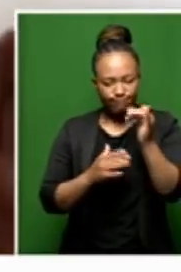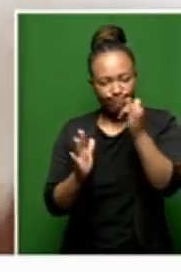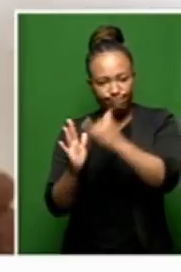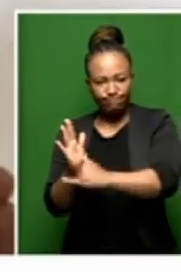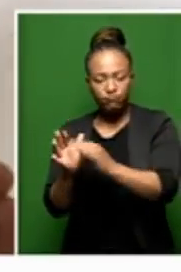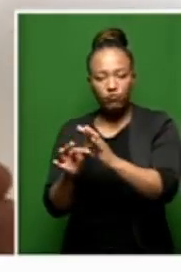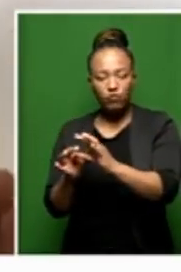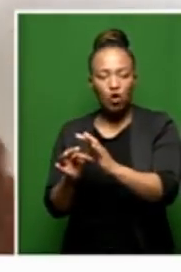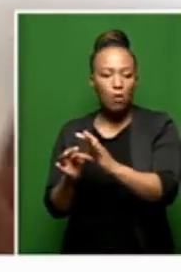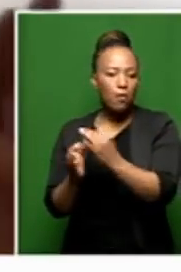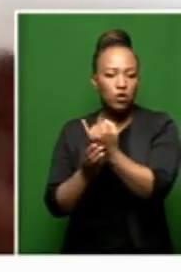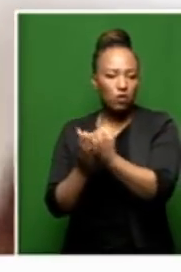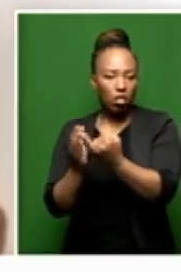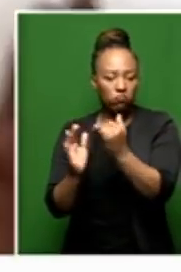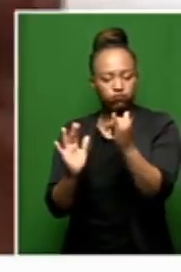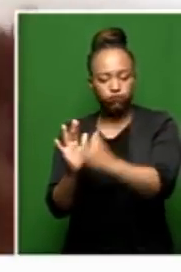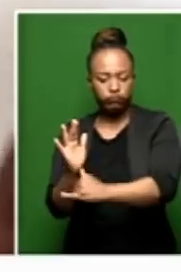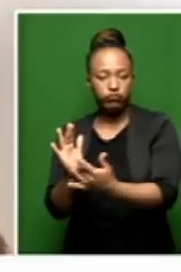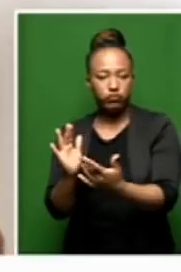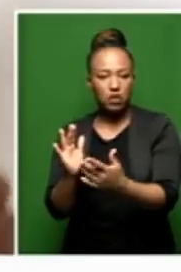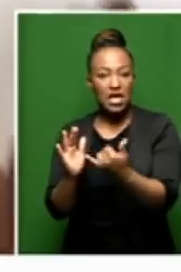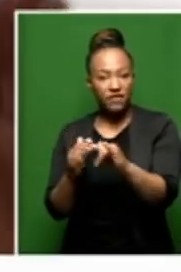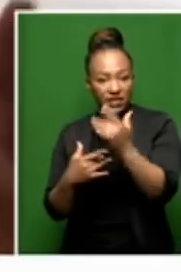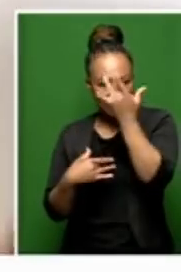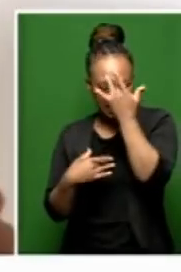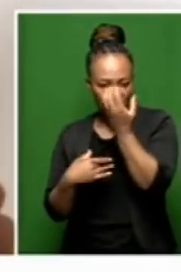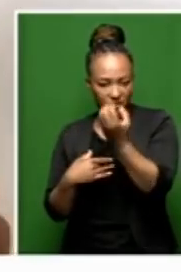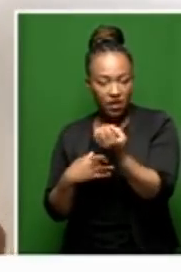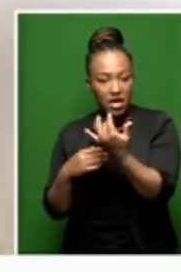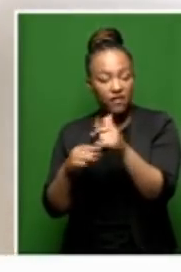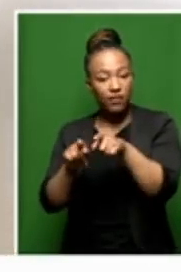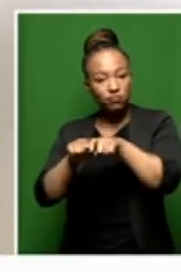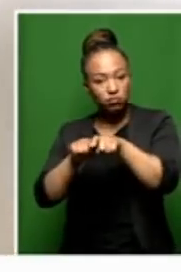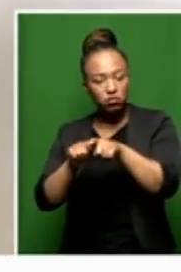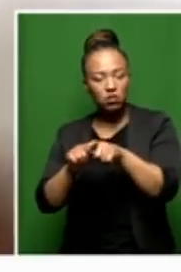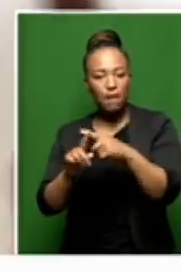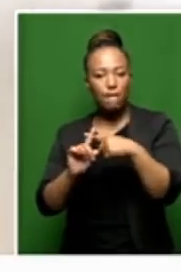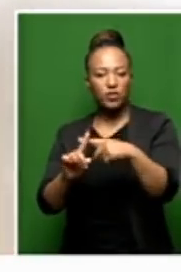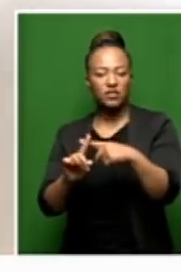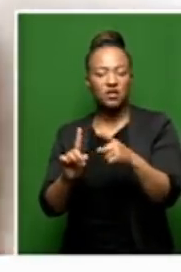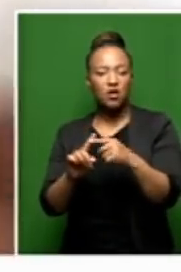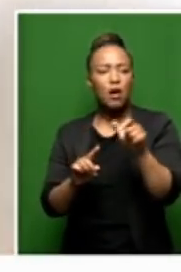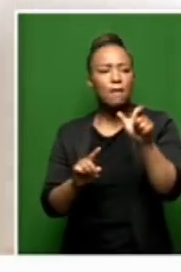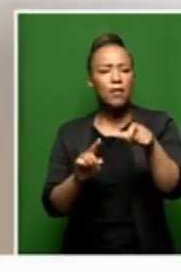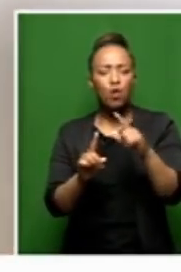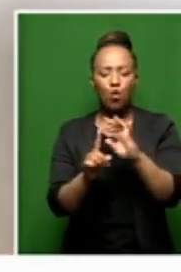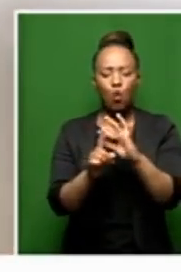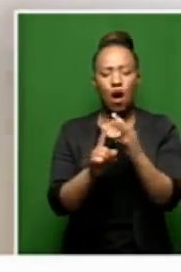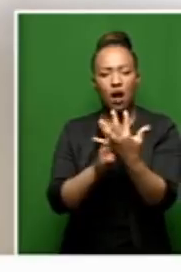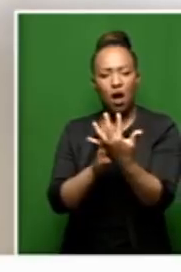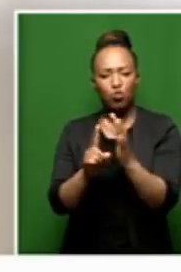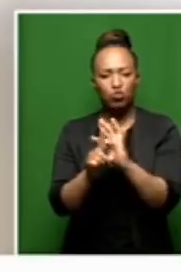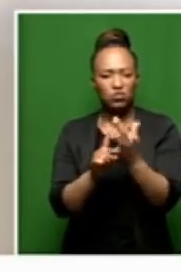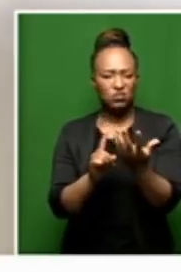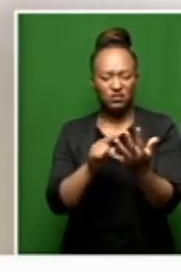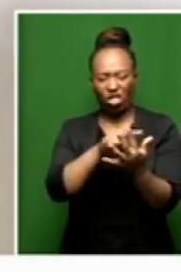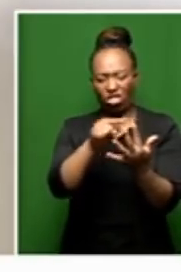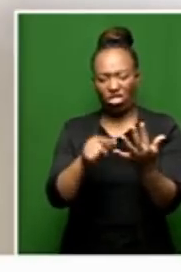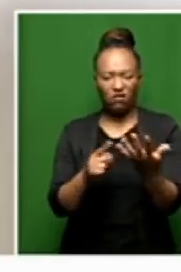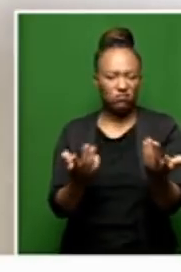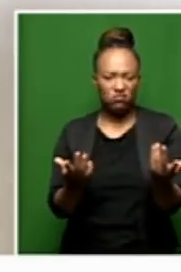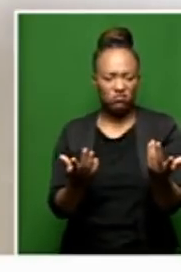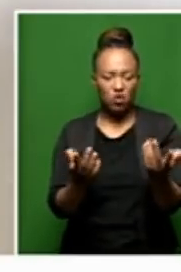you isolate yourself, but only if you have symptoms and if you are testing positive. Not for people who are around you, because it is highly